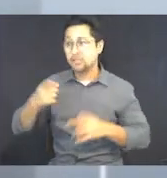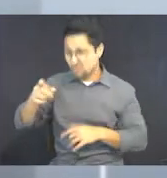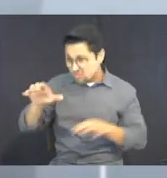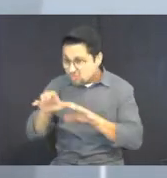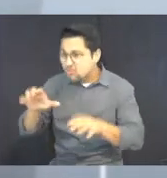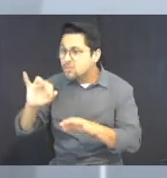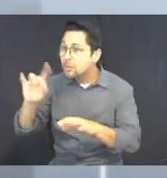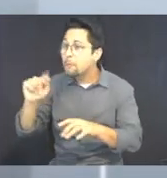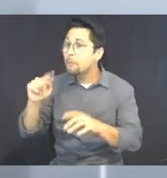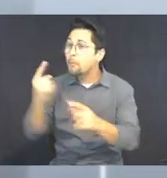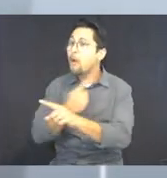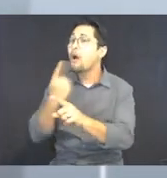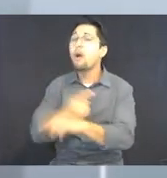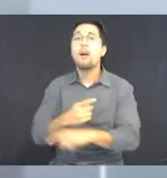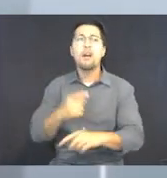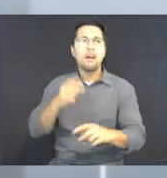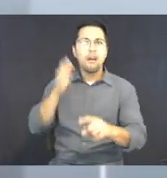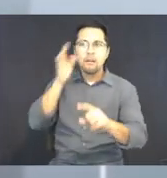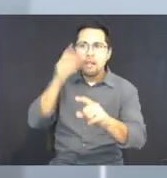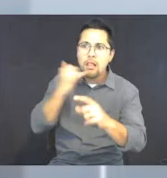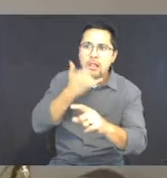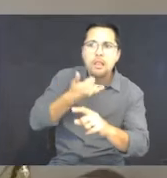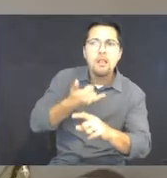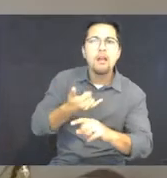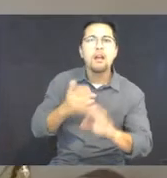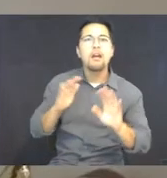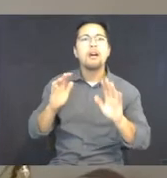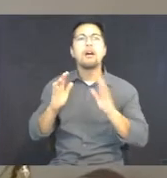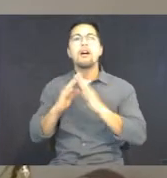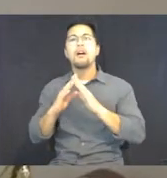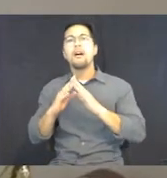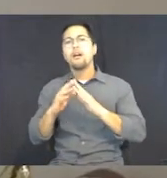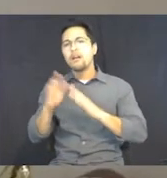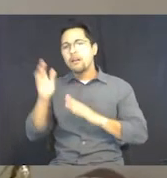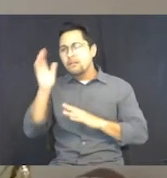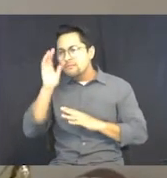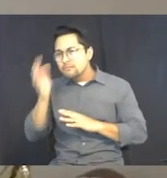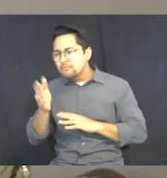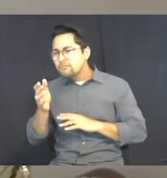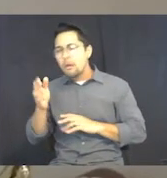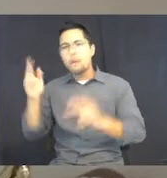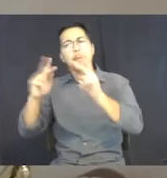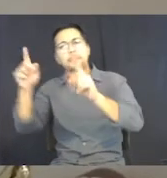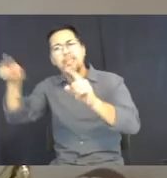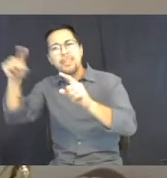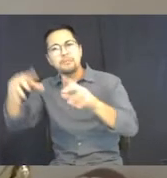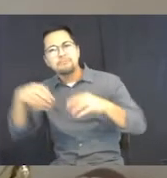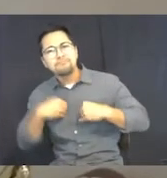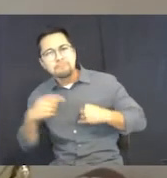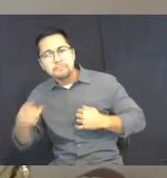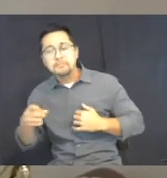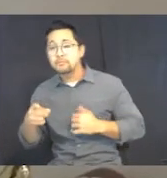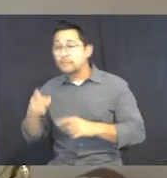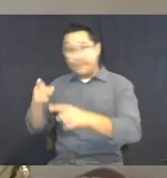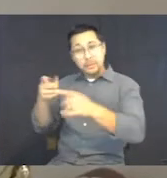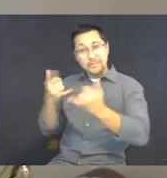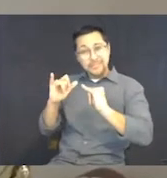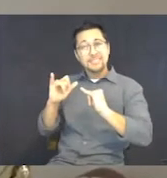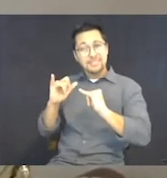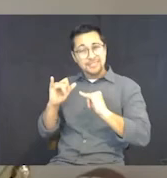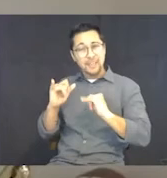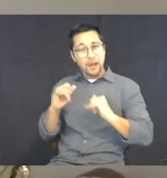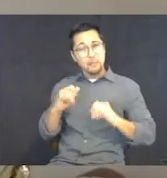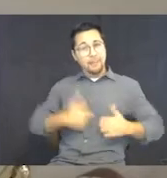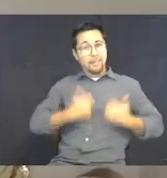a place where he's not satisfied. And so I think it's so vitally important that those of us who do